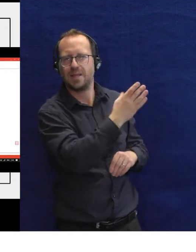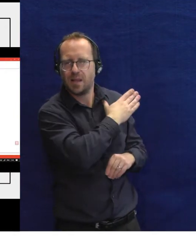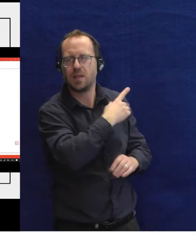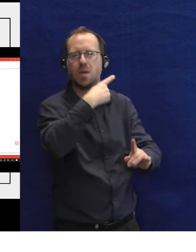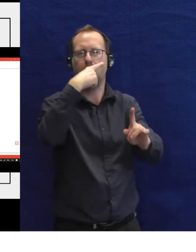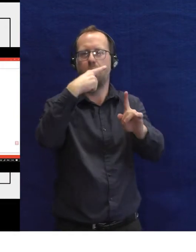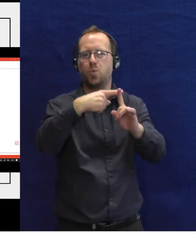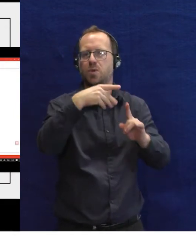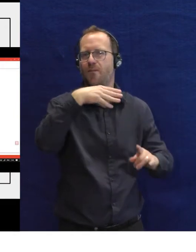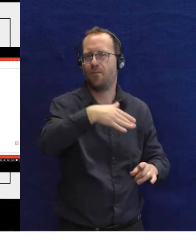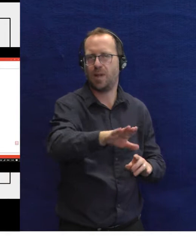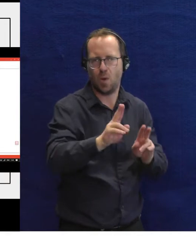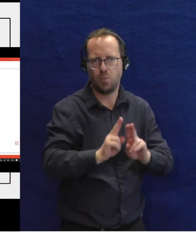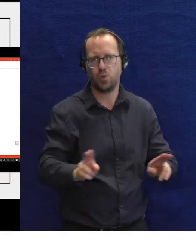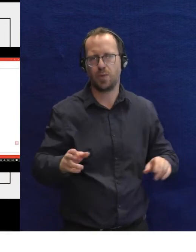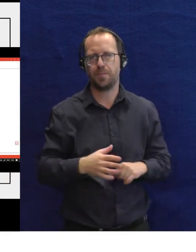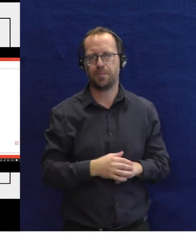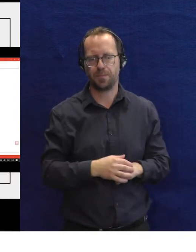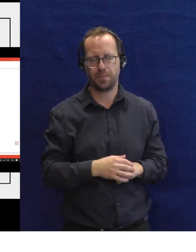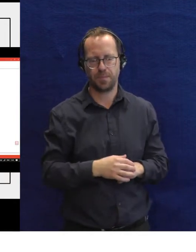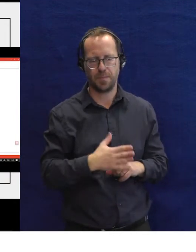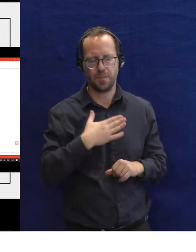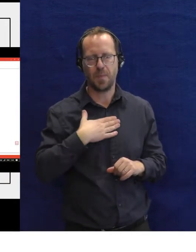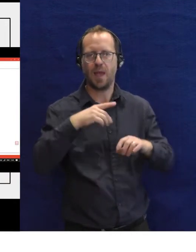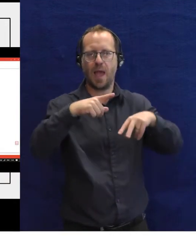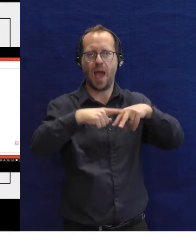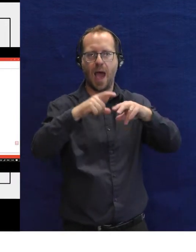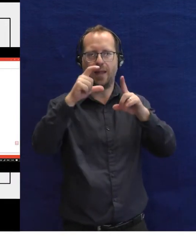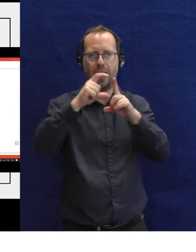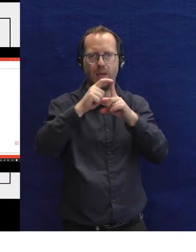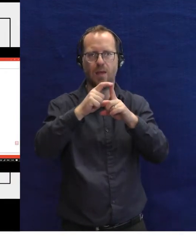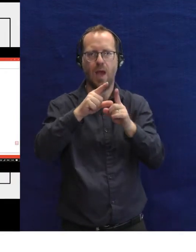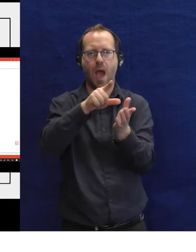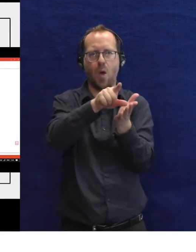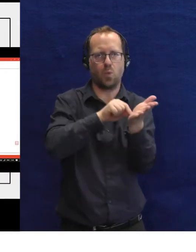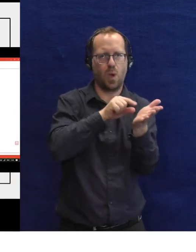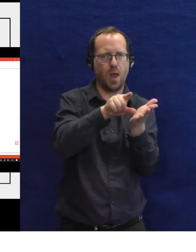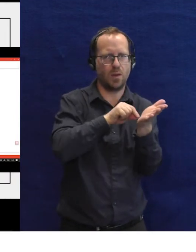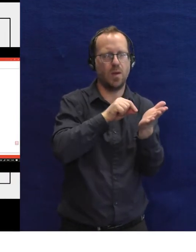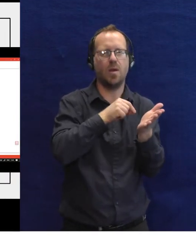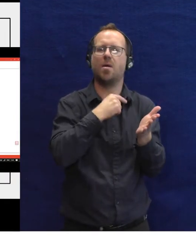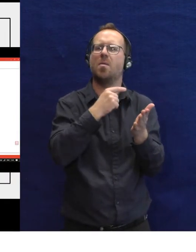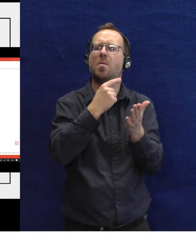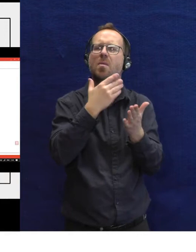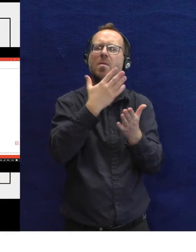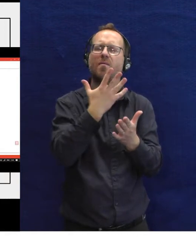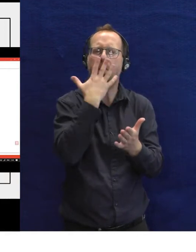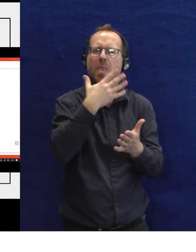like to show you a bit how ADauthor works. As I said, it is an application. You download it on your